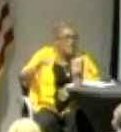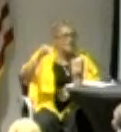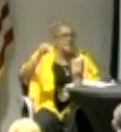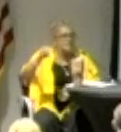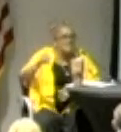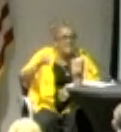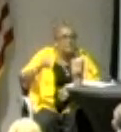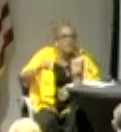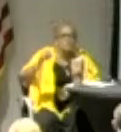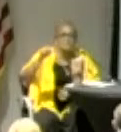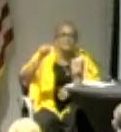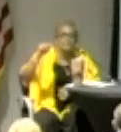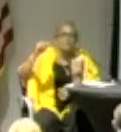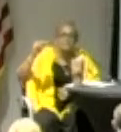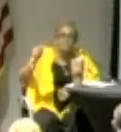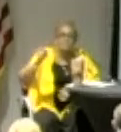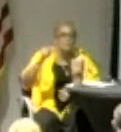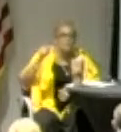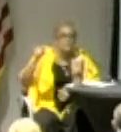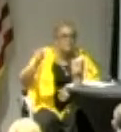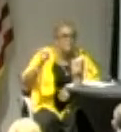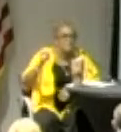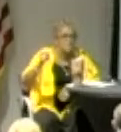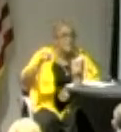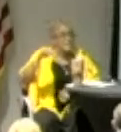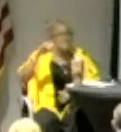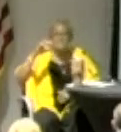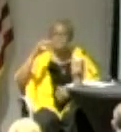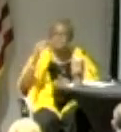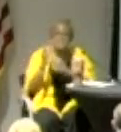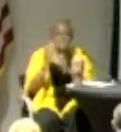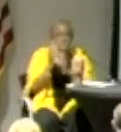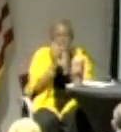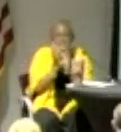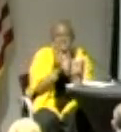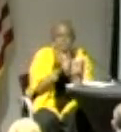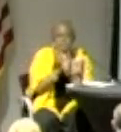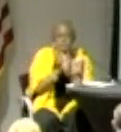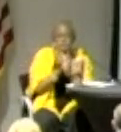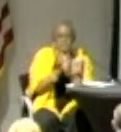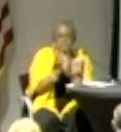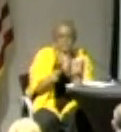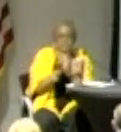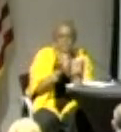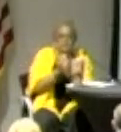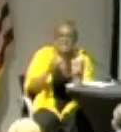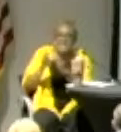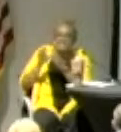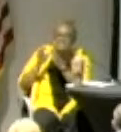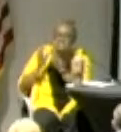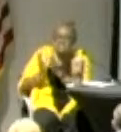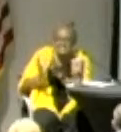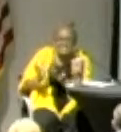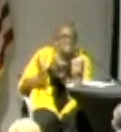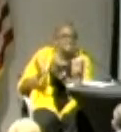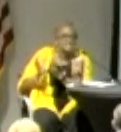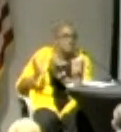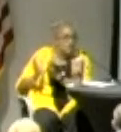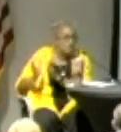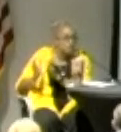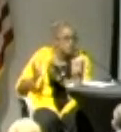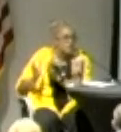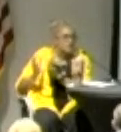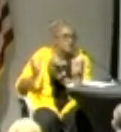faculty and our staff come here because they want to be a part of this mission. And if this mission isn't what you want to be a part of, and this